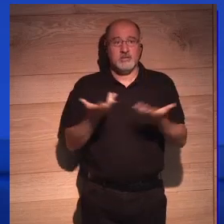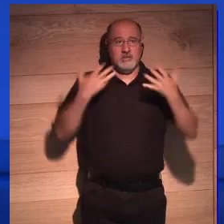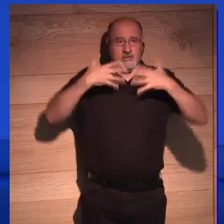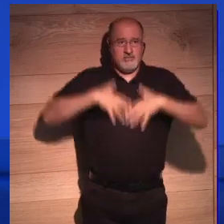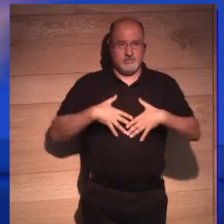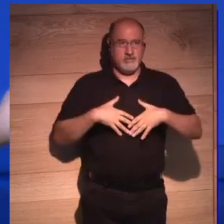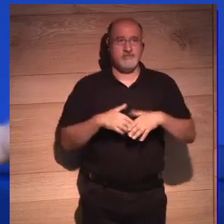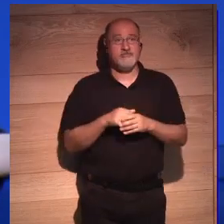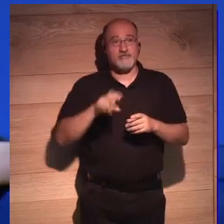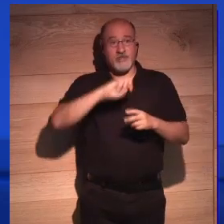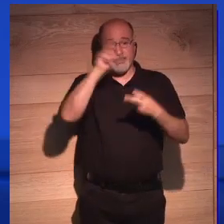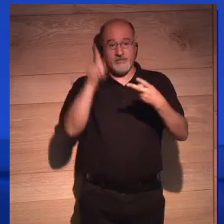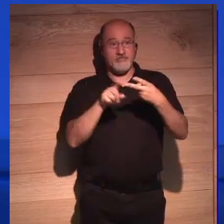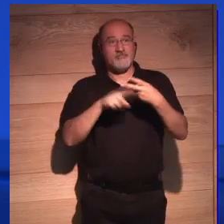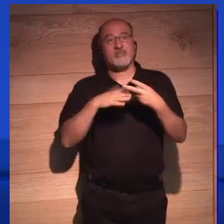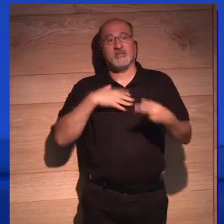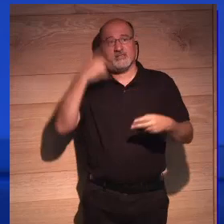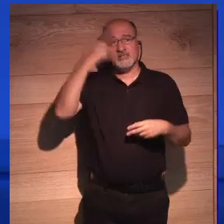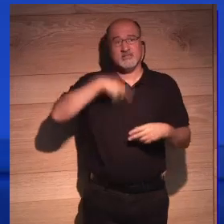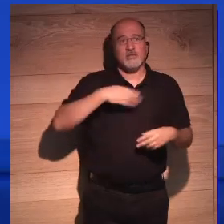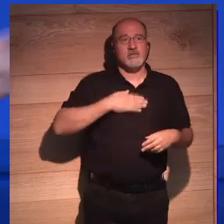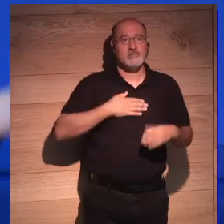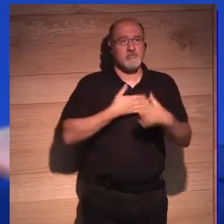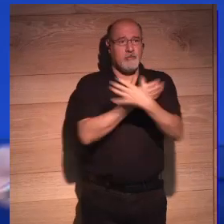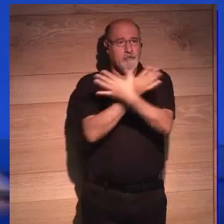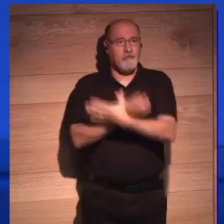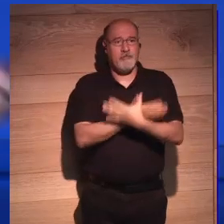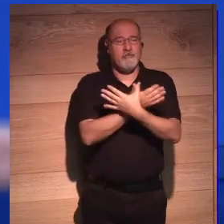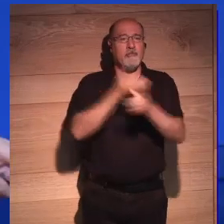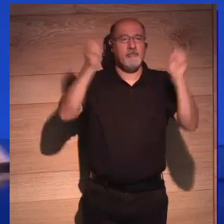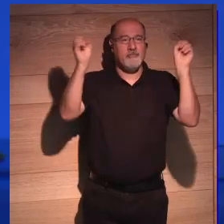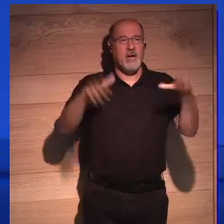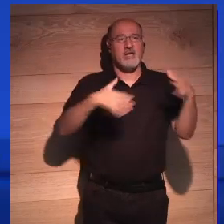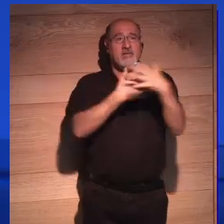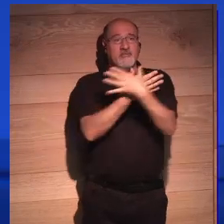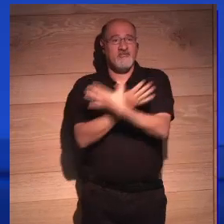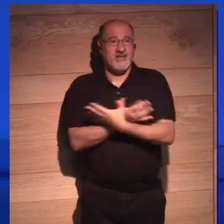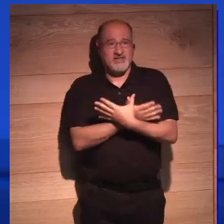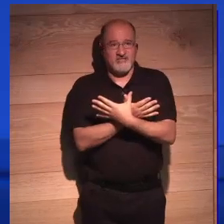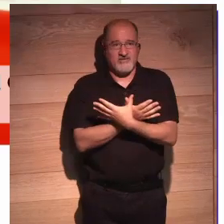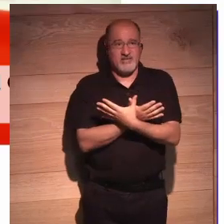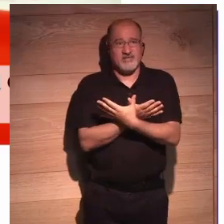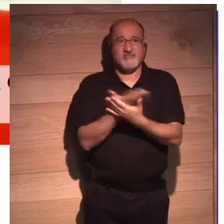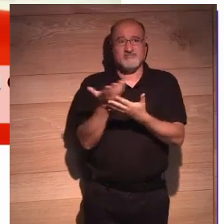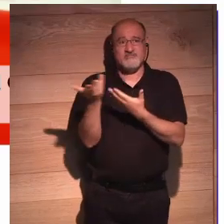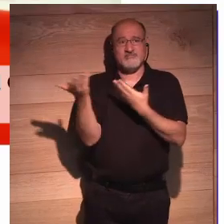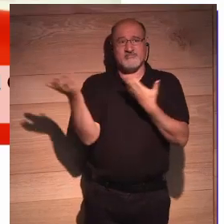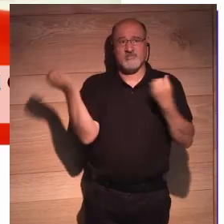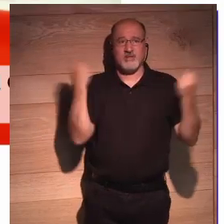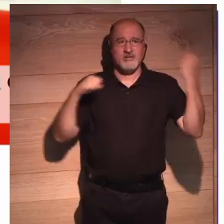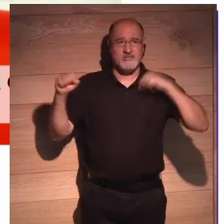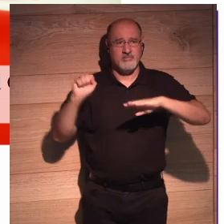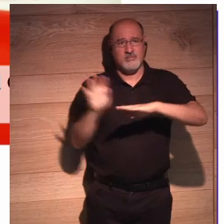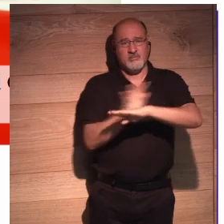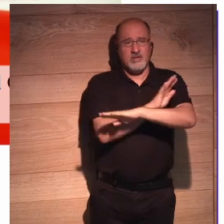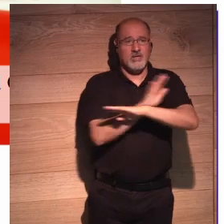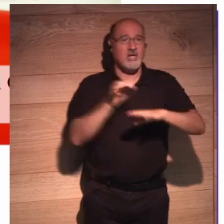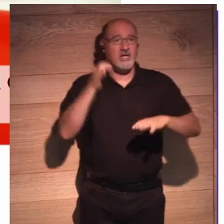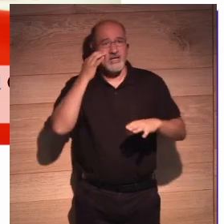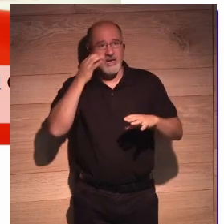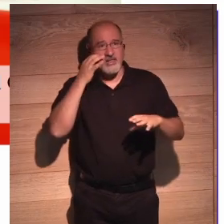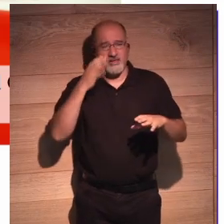is Magic Butterfly, which is a virtual reality performance of the incredibly